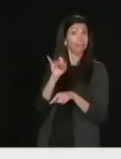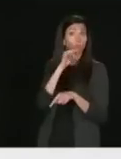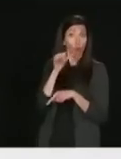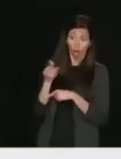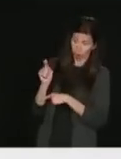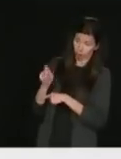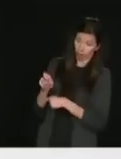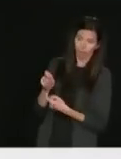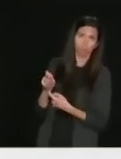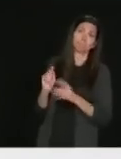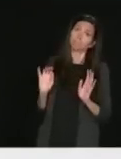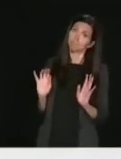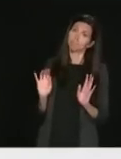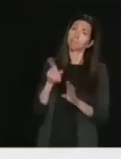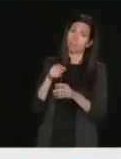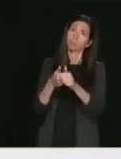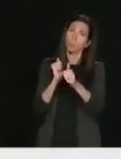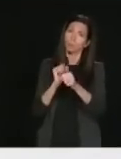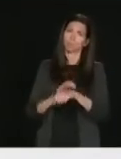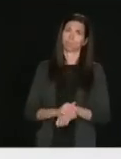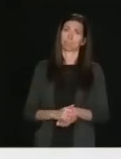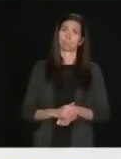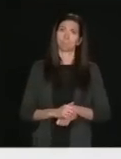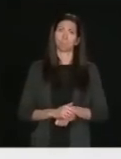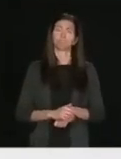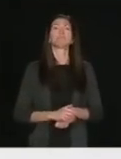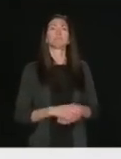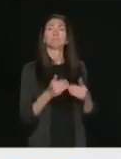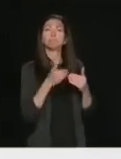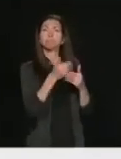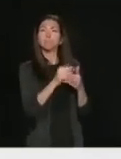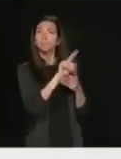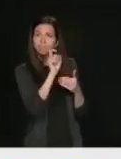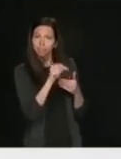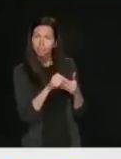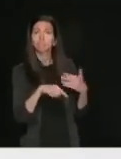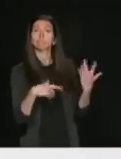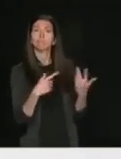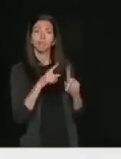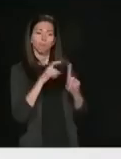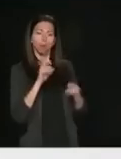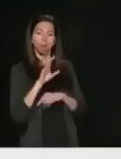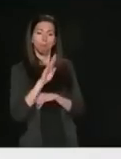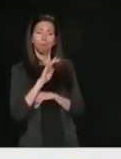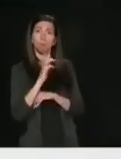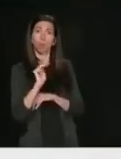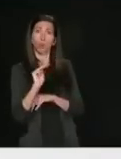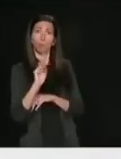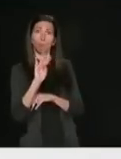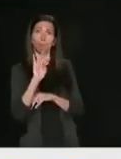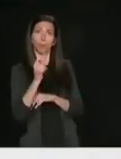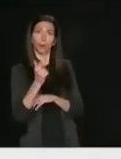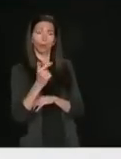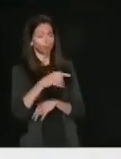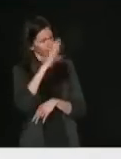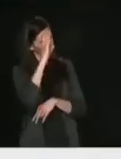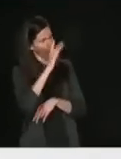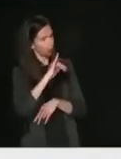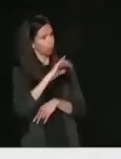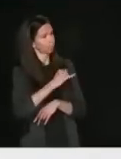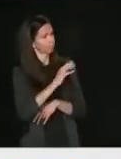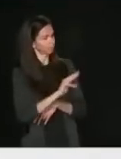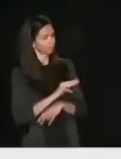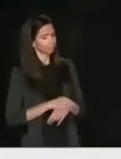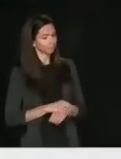you. Merci. Next question, Kate Bolangaro, Bloomberg, line open. Hi, Prime Minister. So on